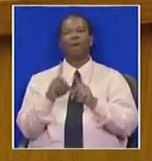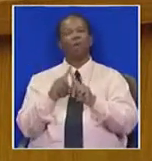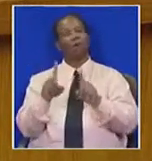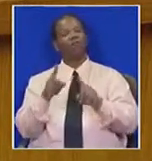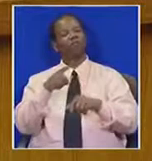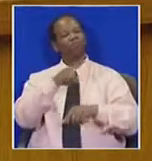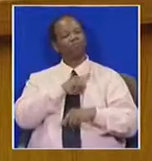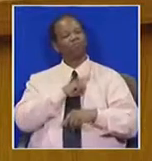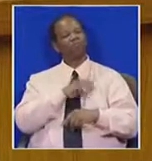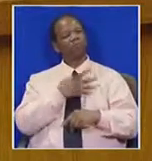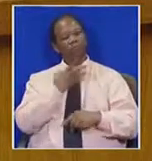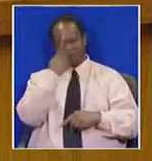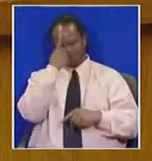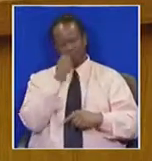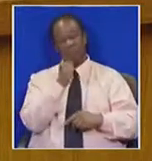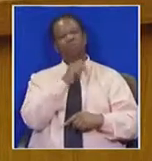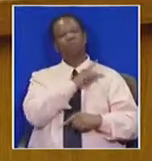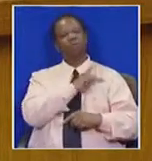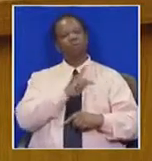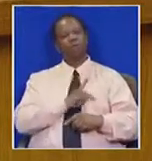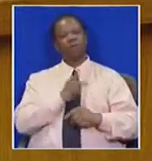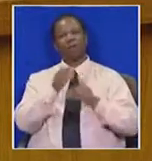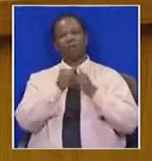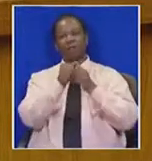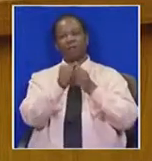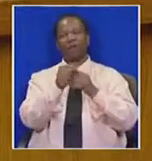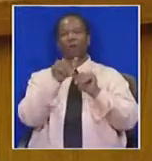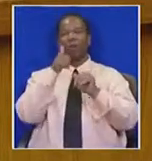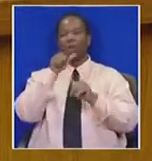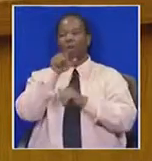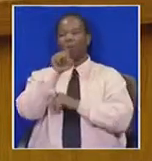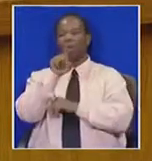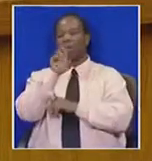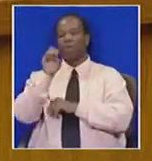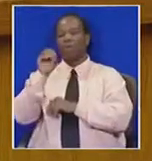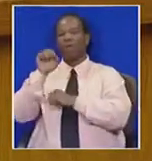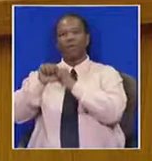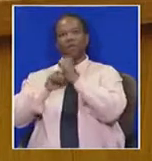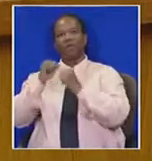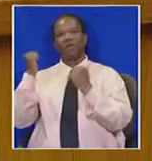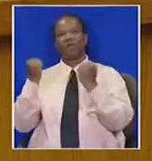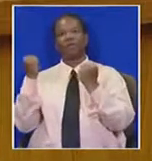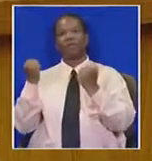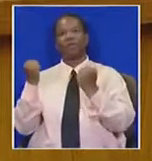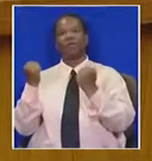your leadership. In launching the centenary celebrations of our icon, Siapara